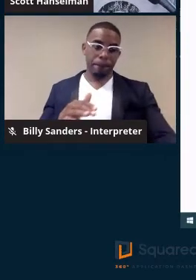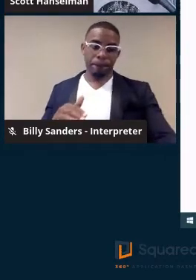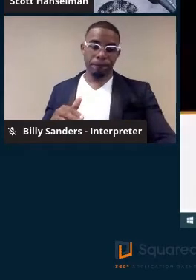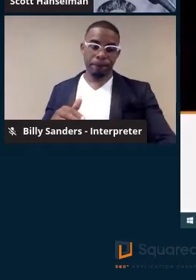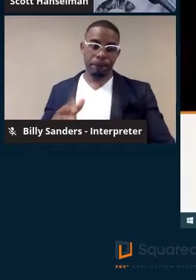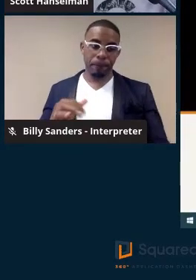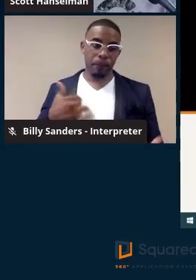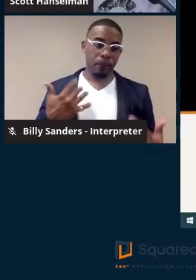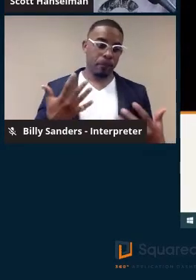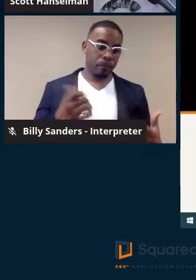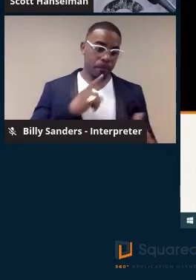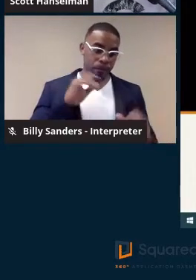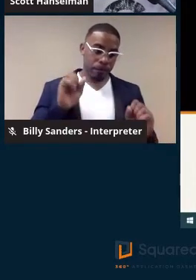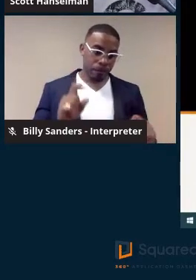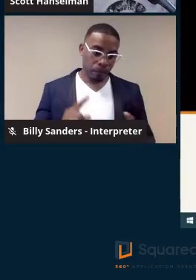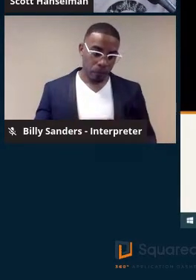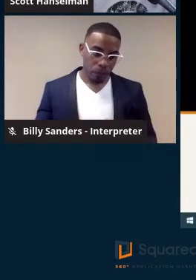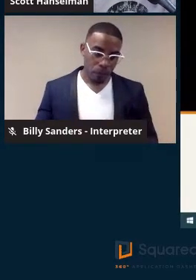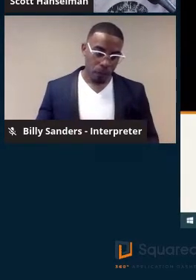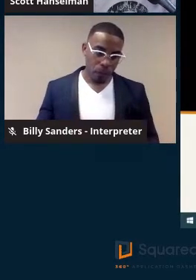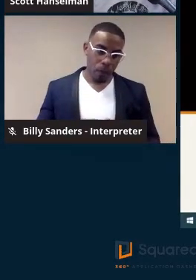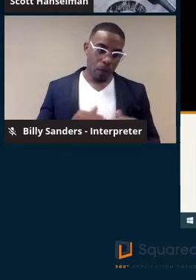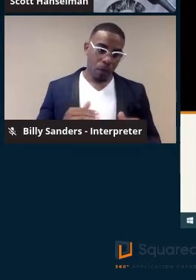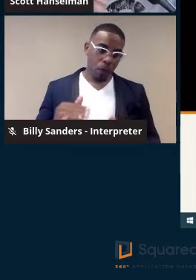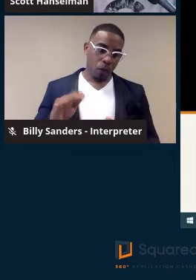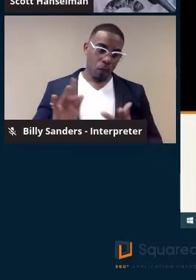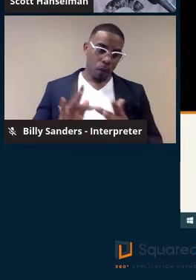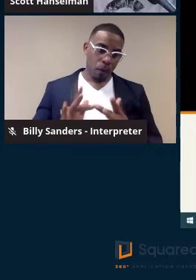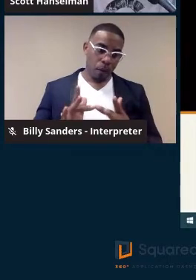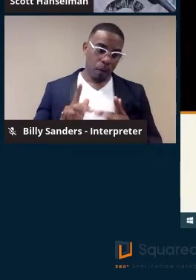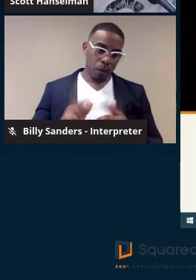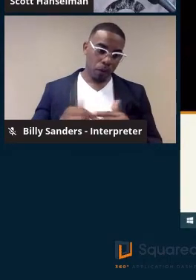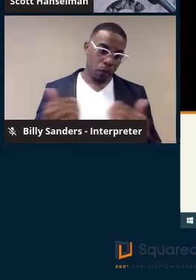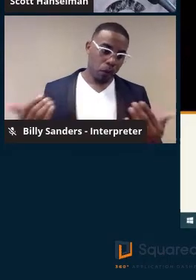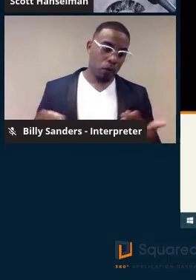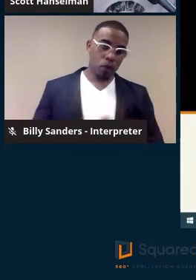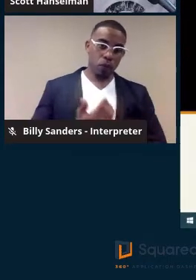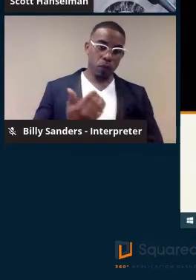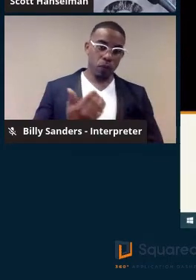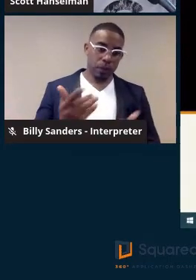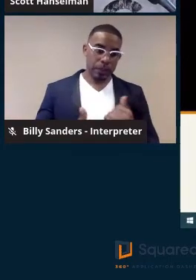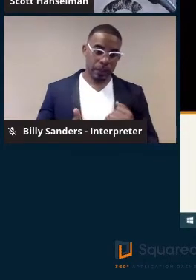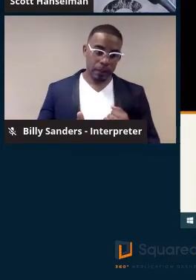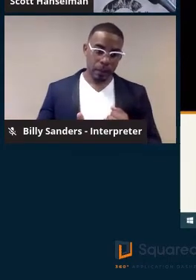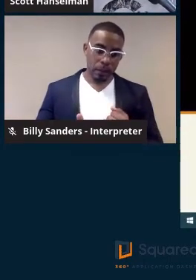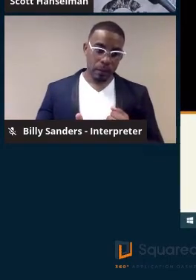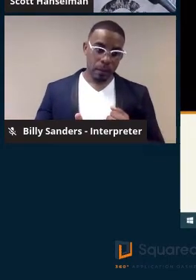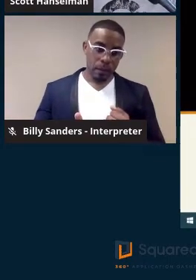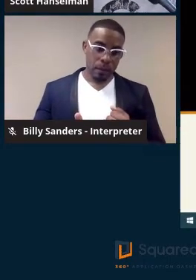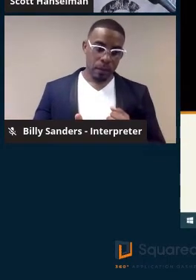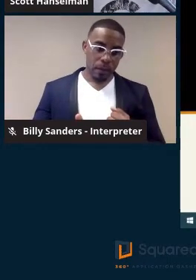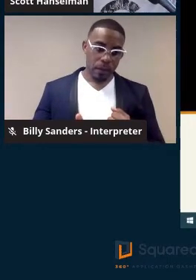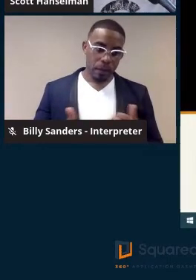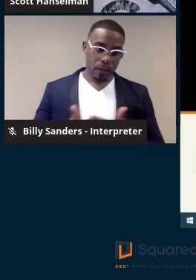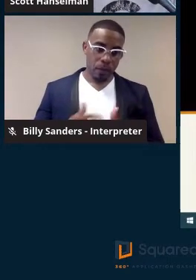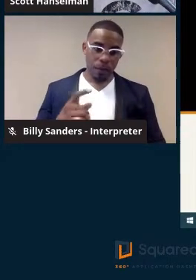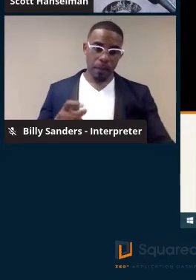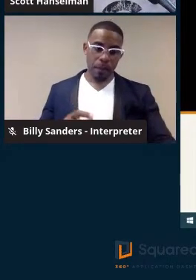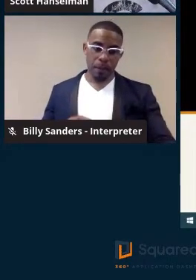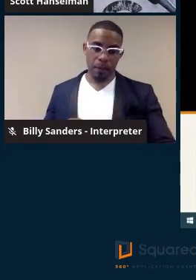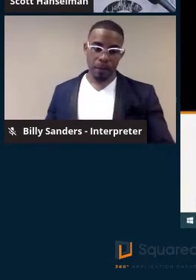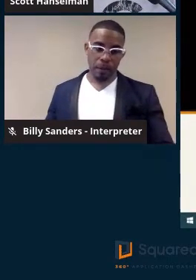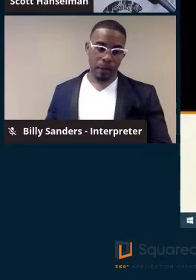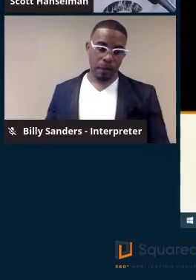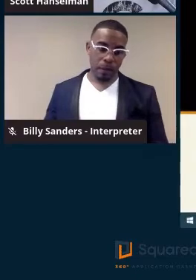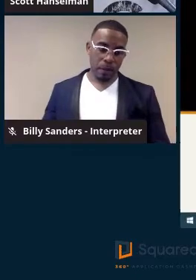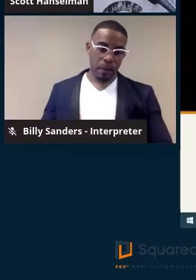And I wanted to be able to move this website to the new technology, but there's some complications. I'm